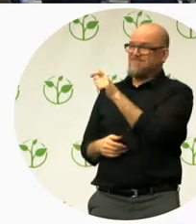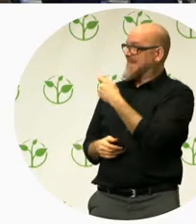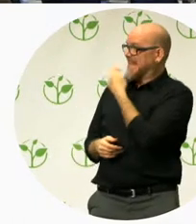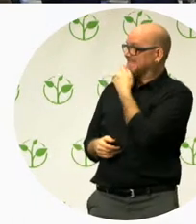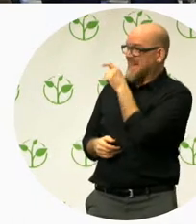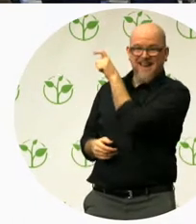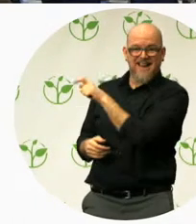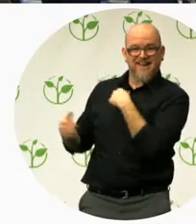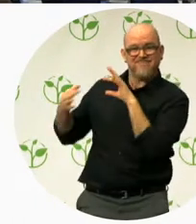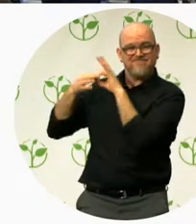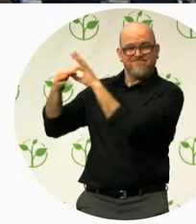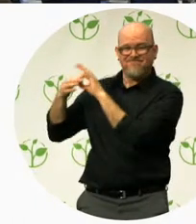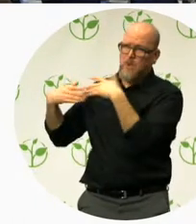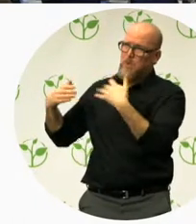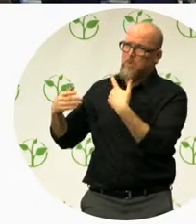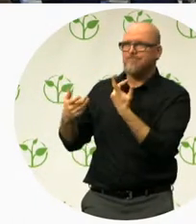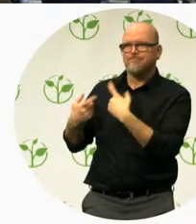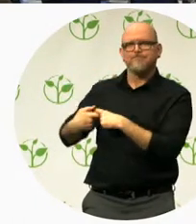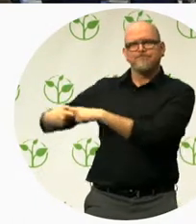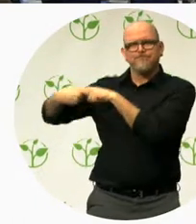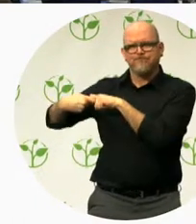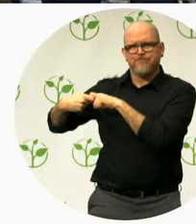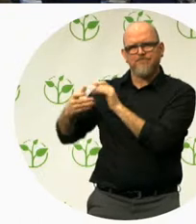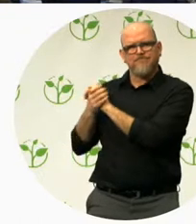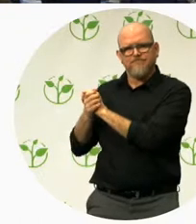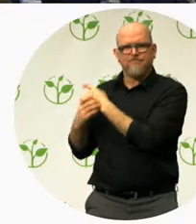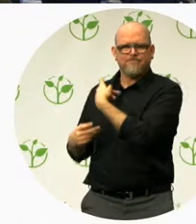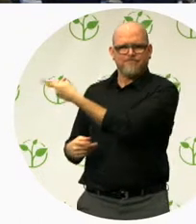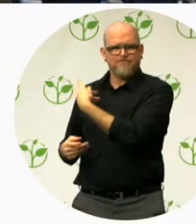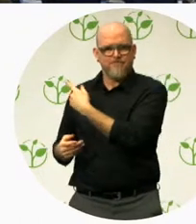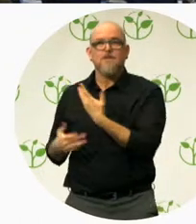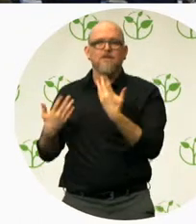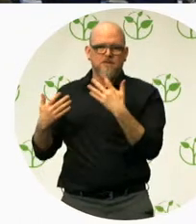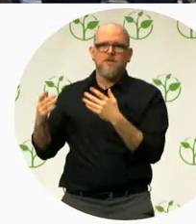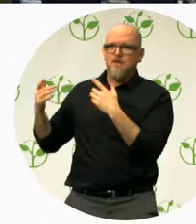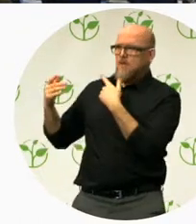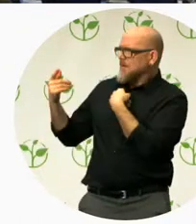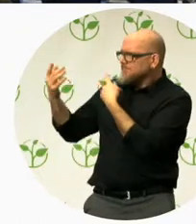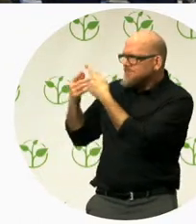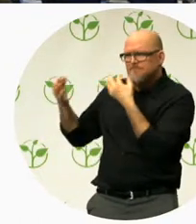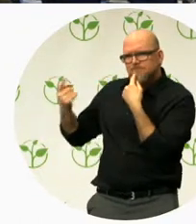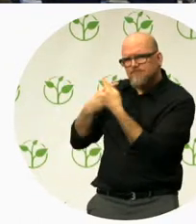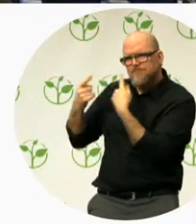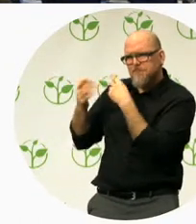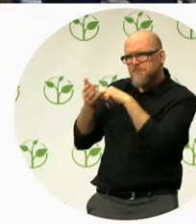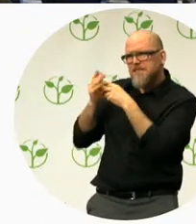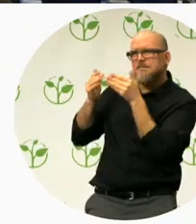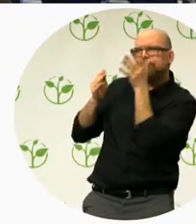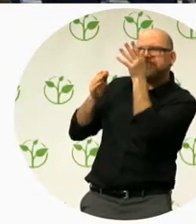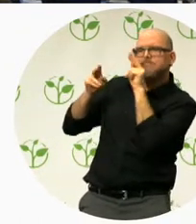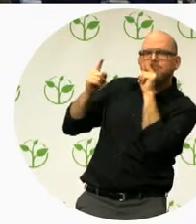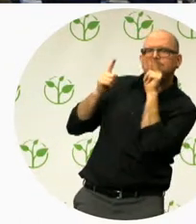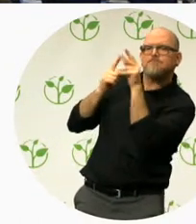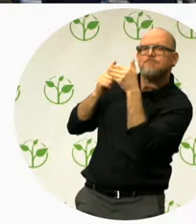friend. He's built a major part of Ashoka, the globalizer. We're working together to